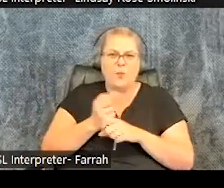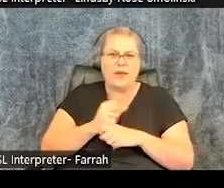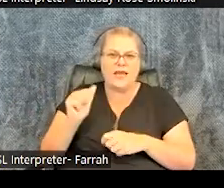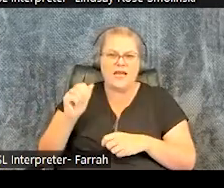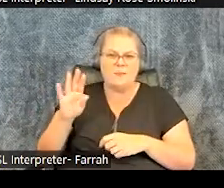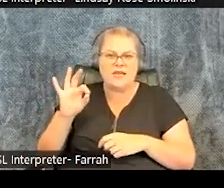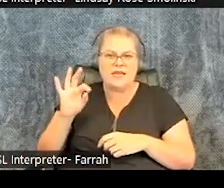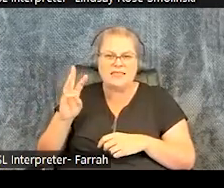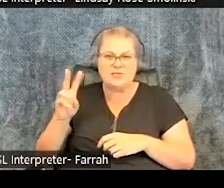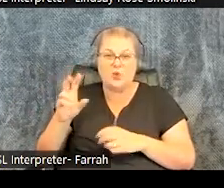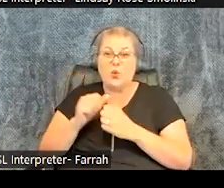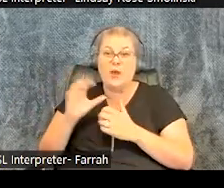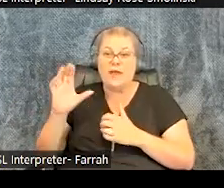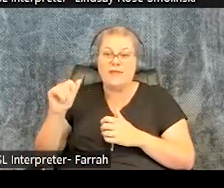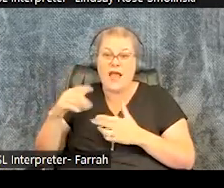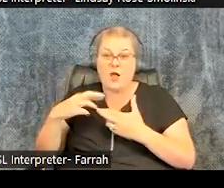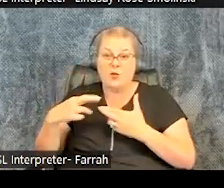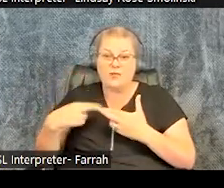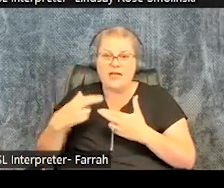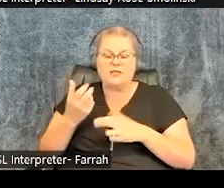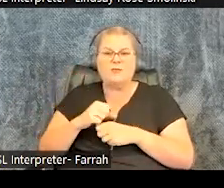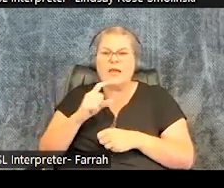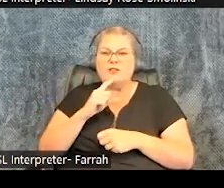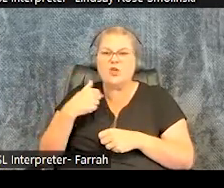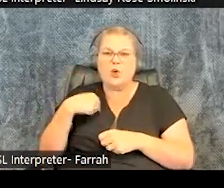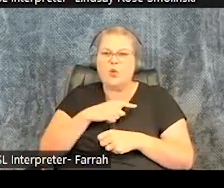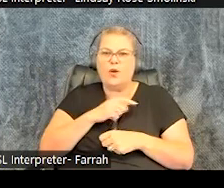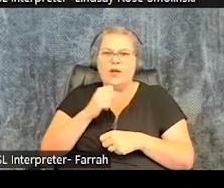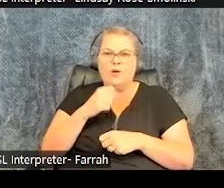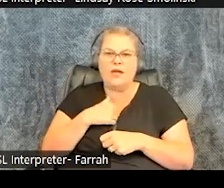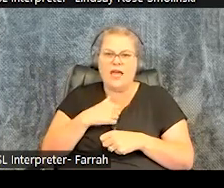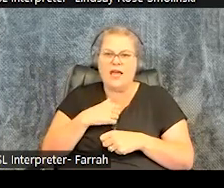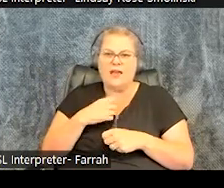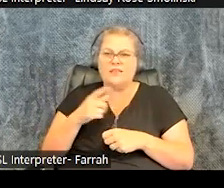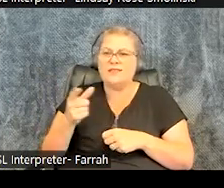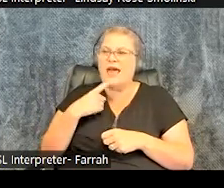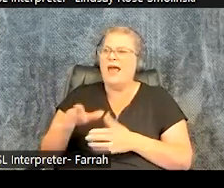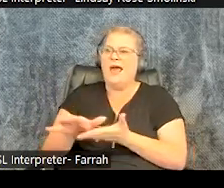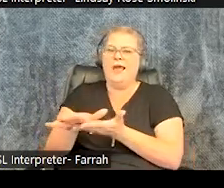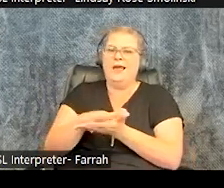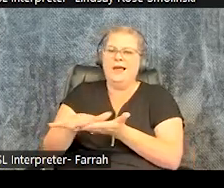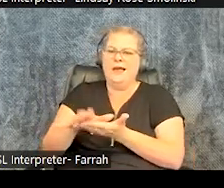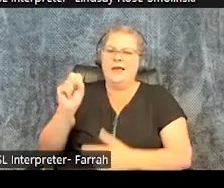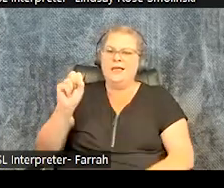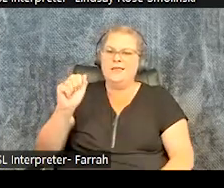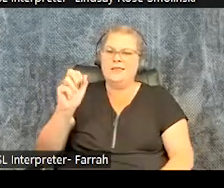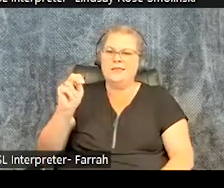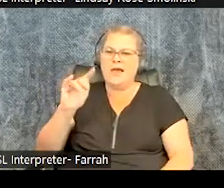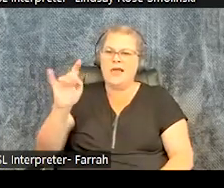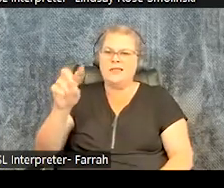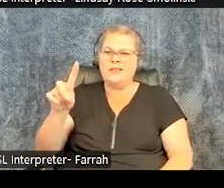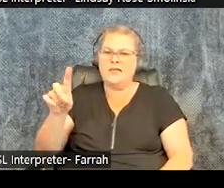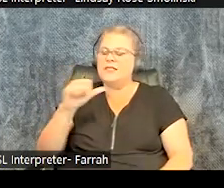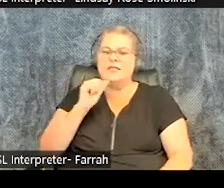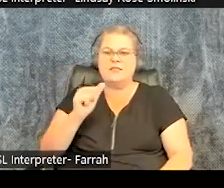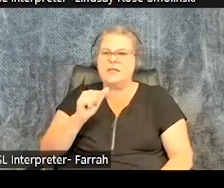Recycle to ensure we don't get short circuited and just say, hey, it's sanitized. That is not going to cut the mustard.